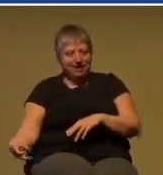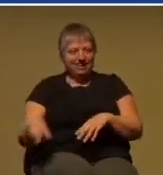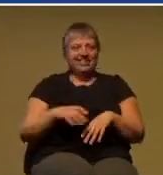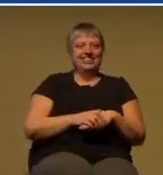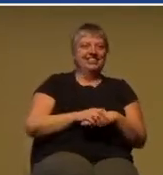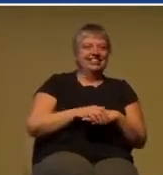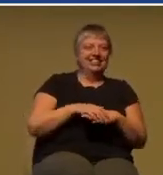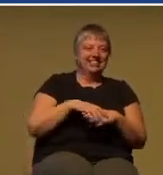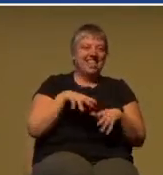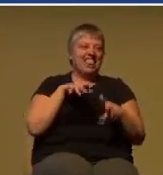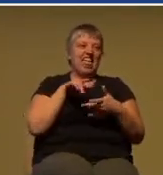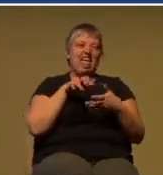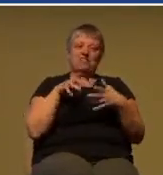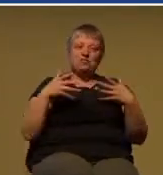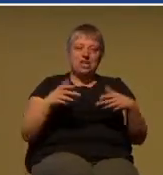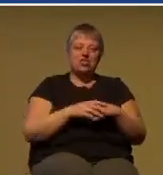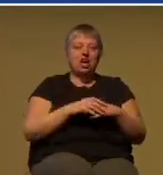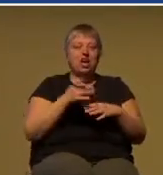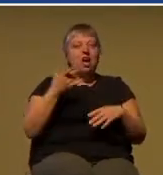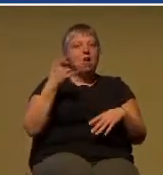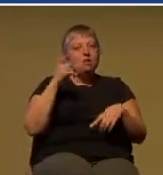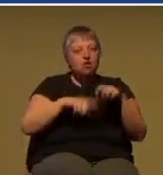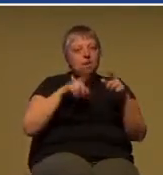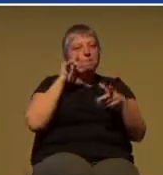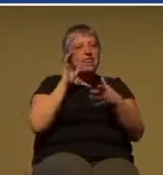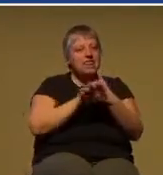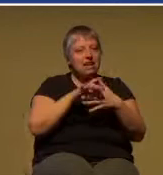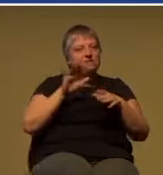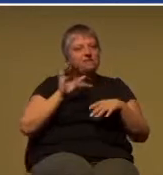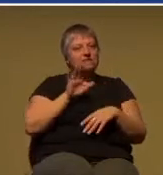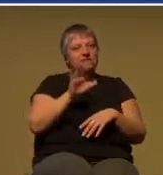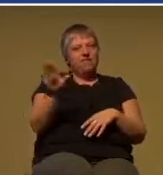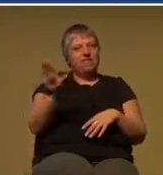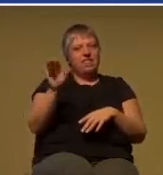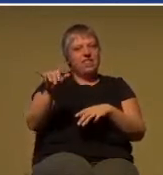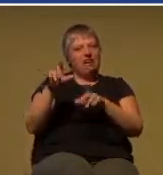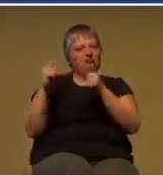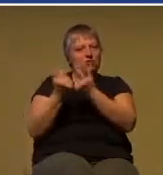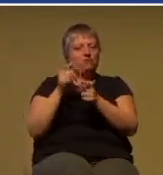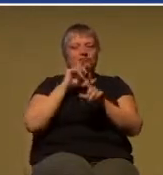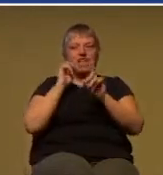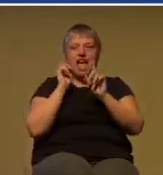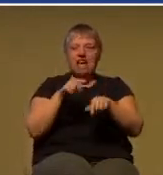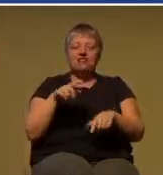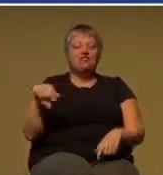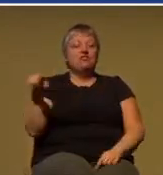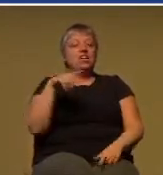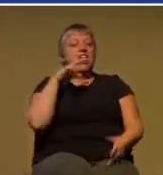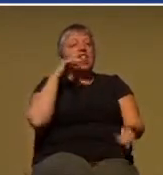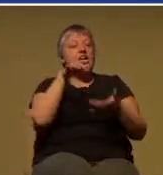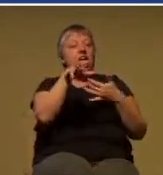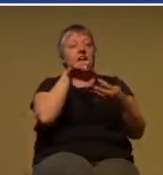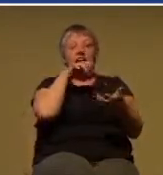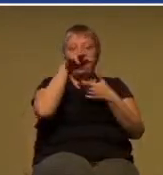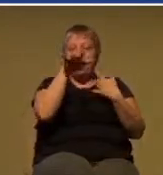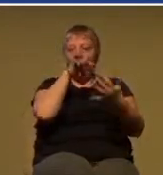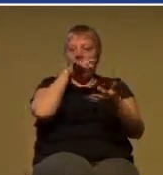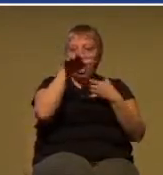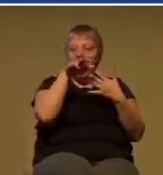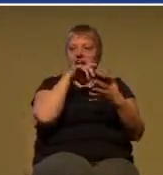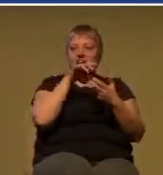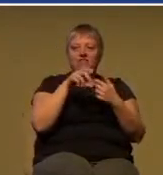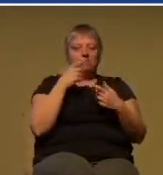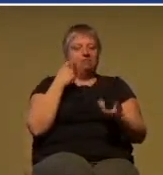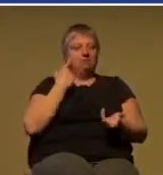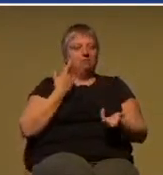But we couldn't believe the reaction we got from the group there. They laughed and laughed and laughed. So we thought this was great. We went home